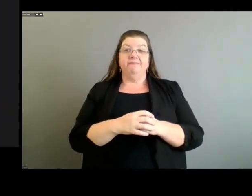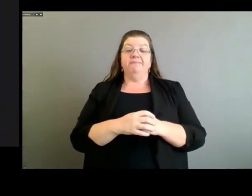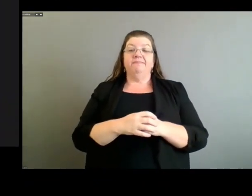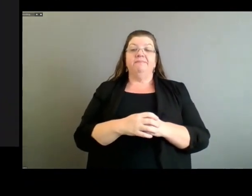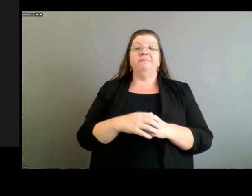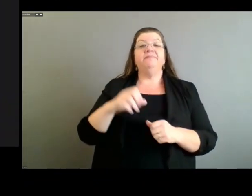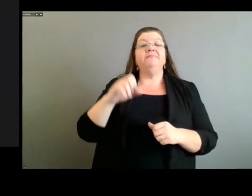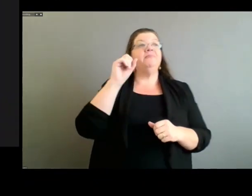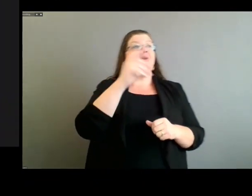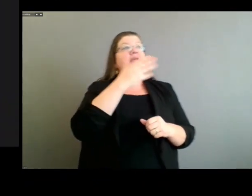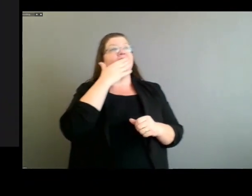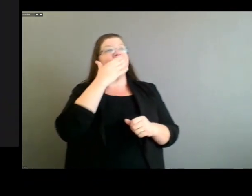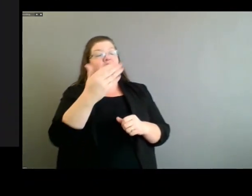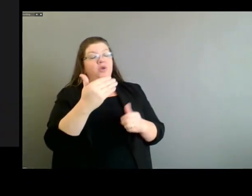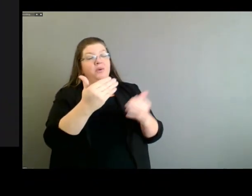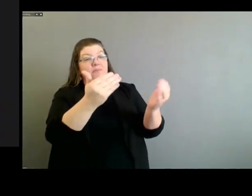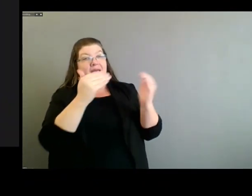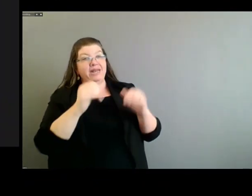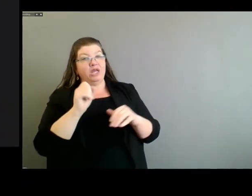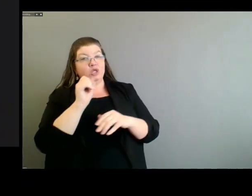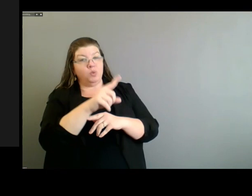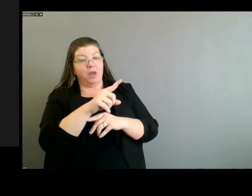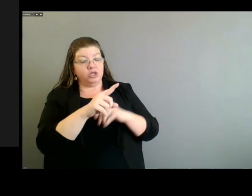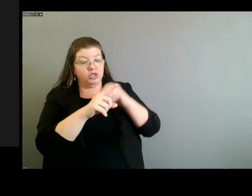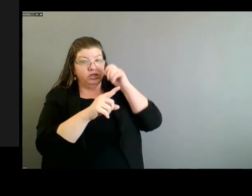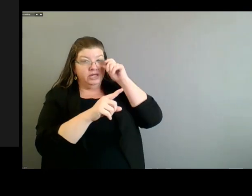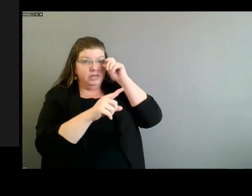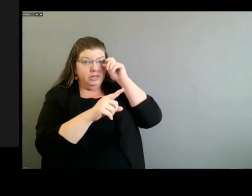Okay, thank you. My next question is about